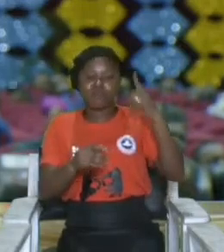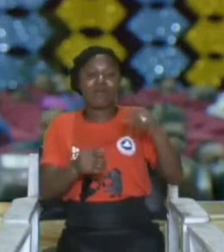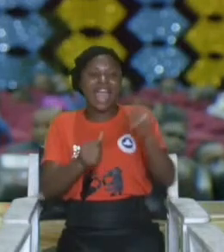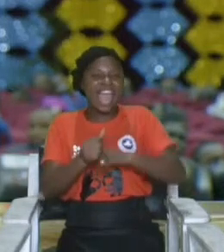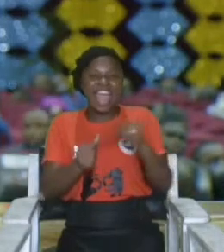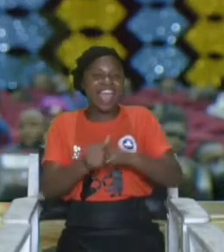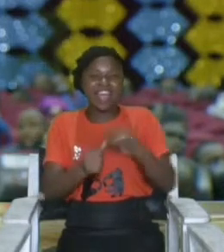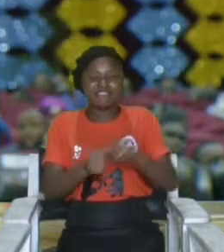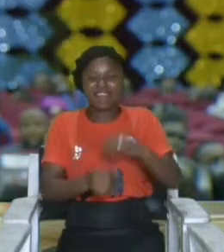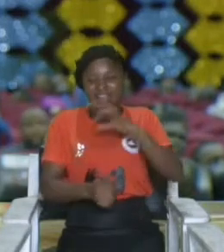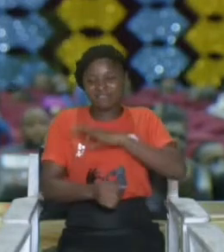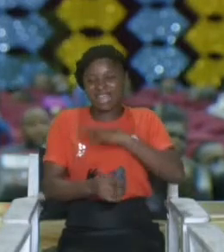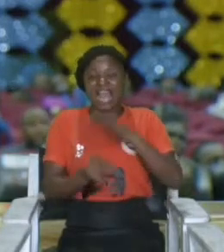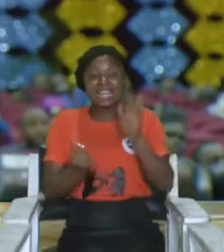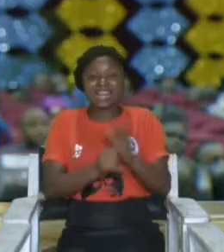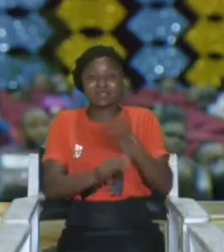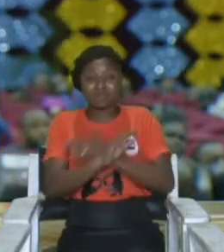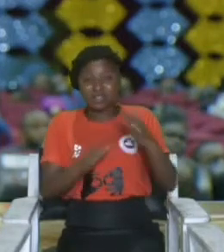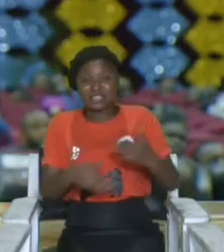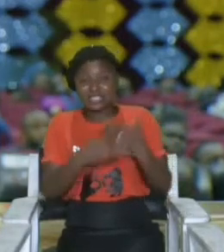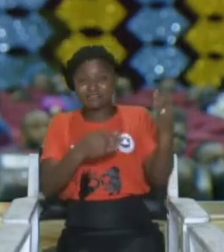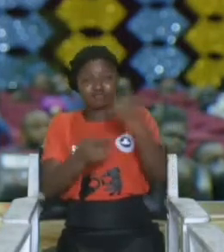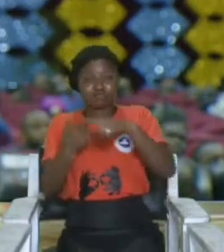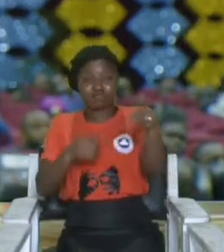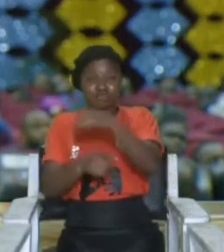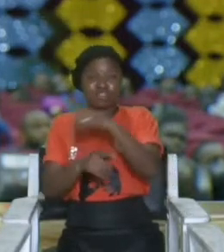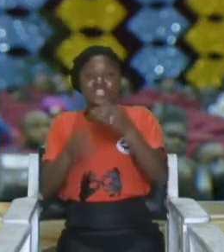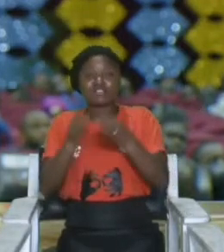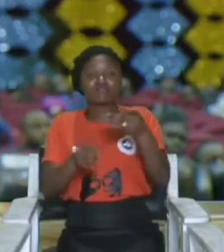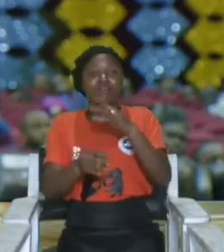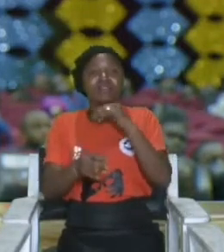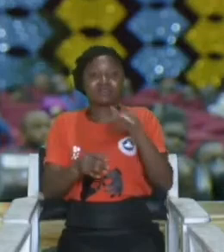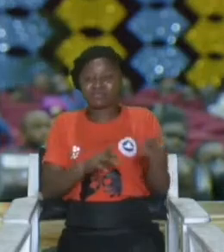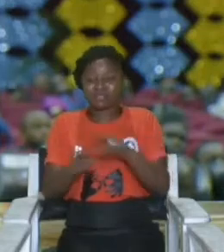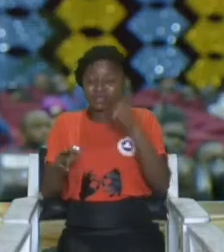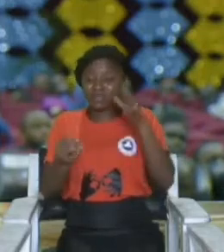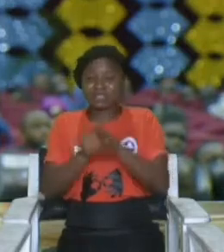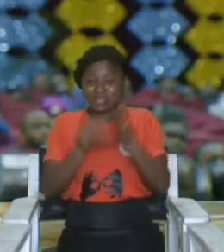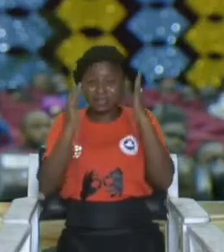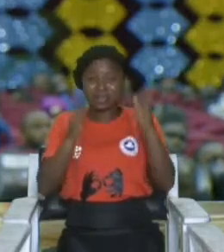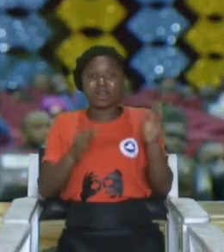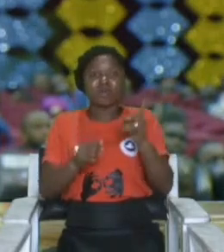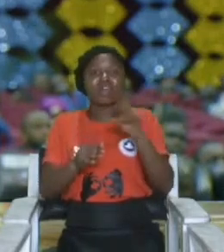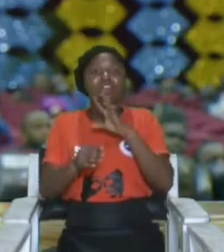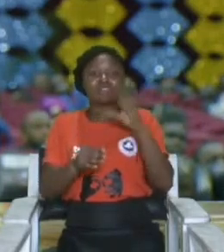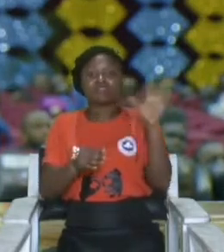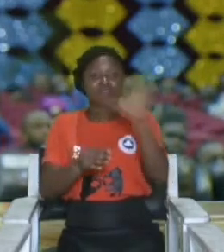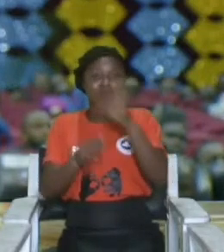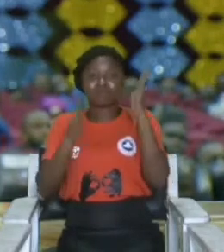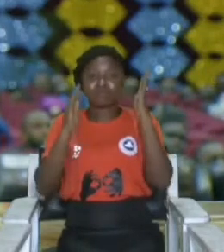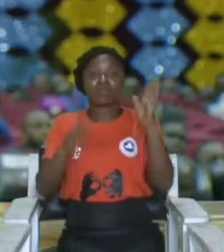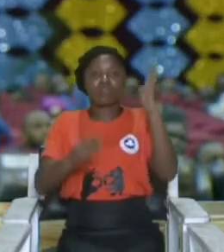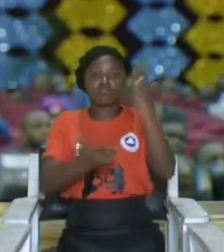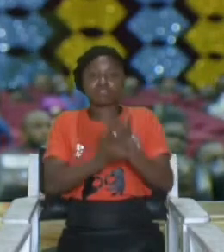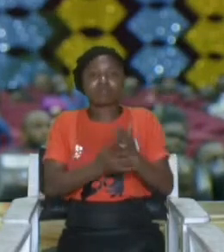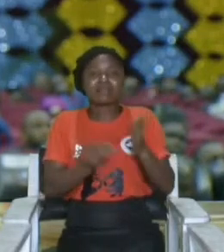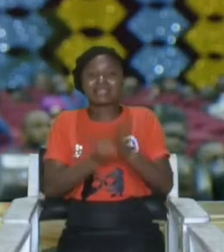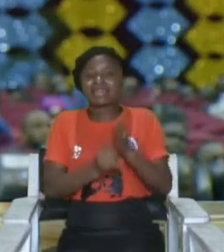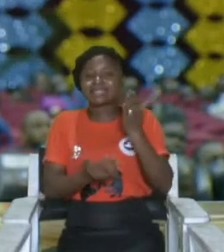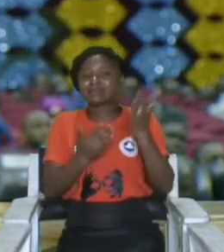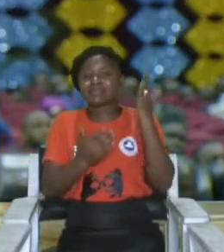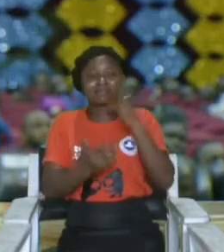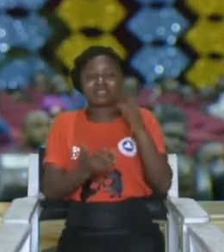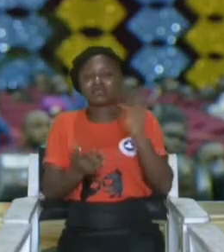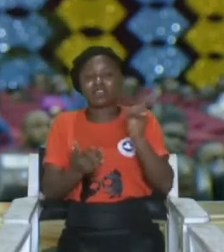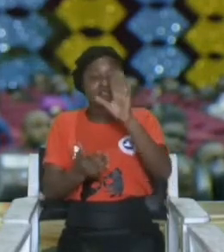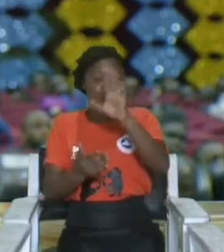every advantage that God gives to you. And if you are not ready for that consecration, where your consecration stop, that may be where your